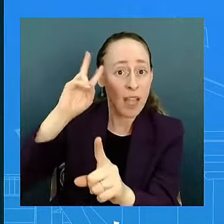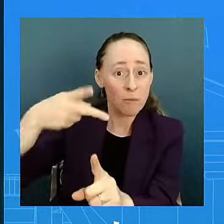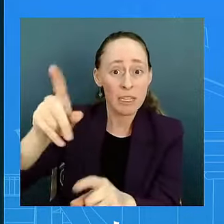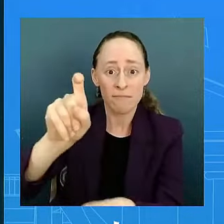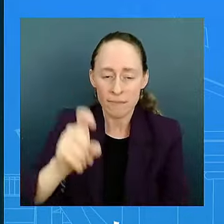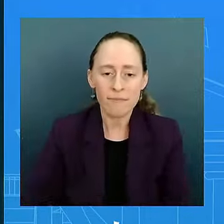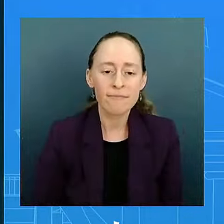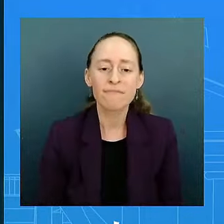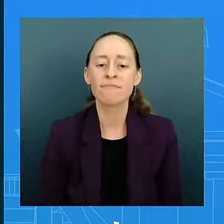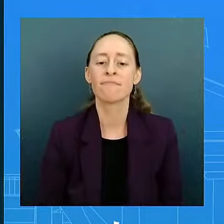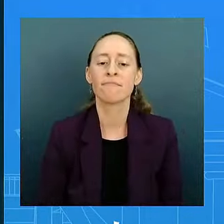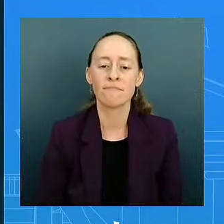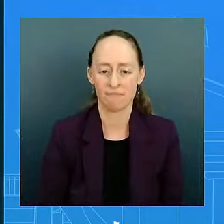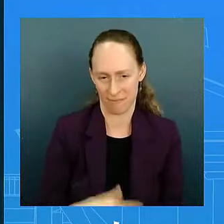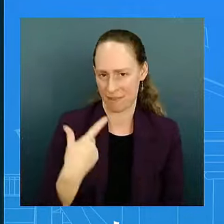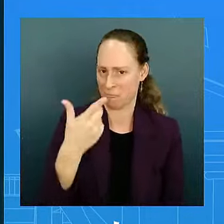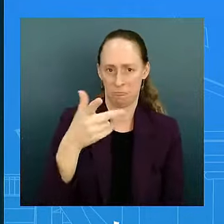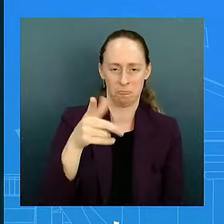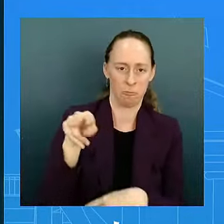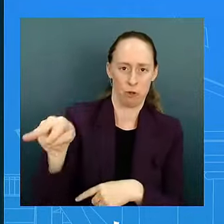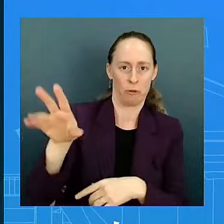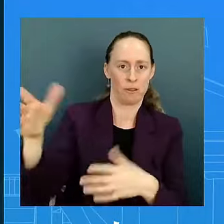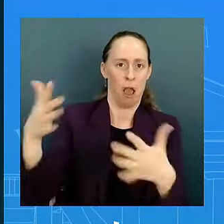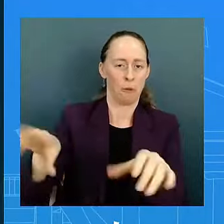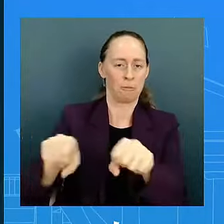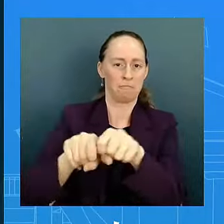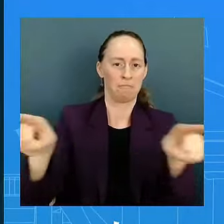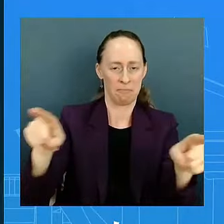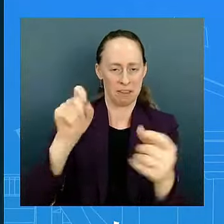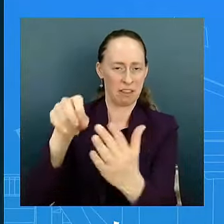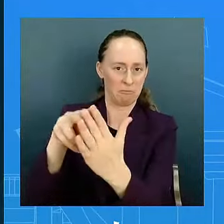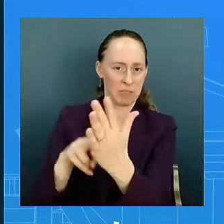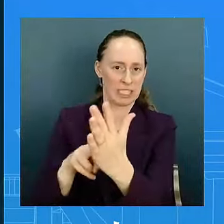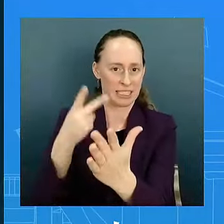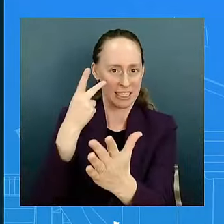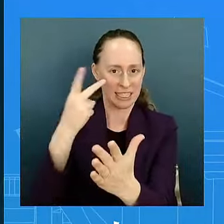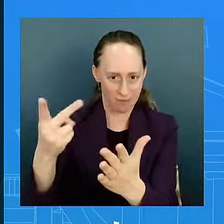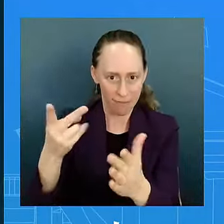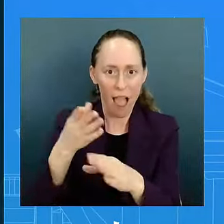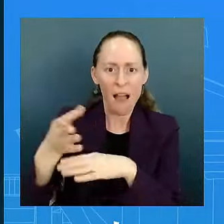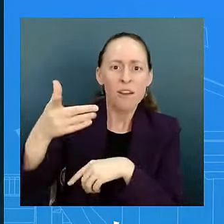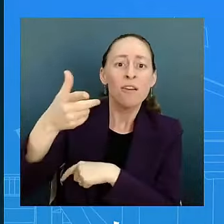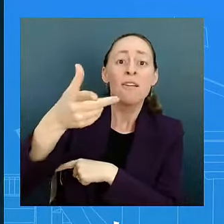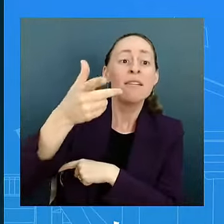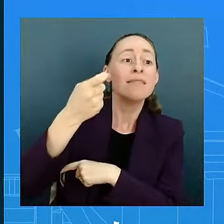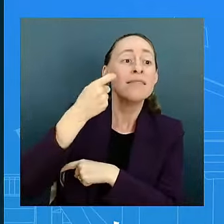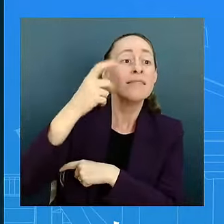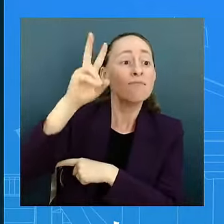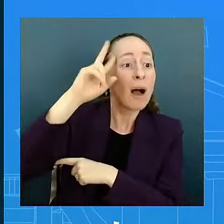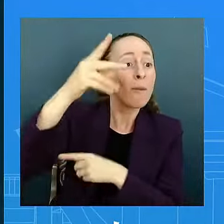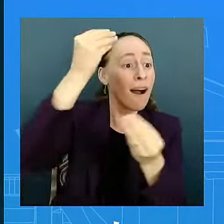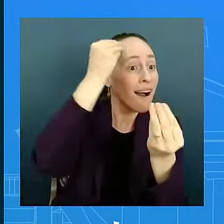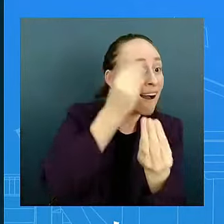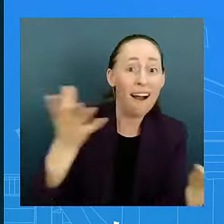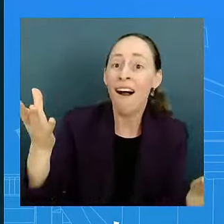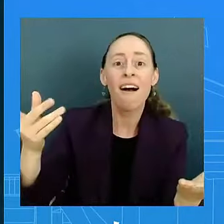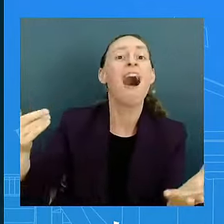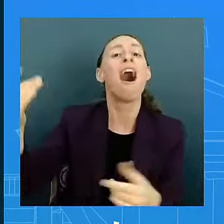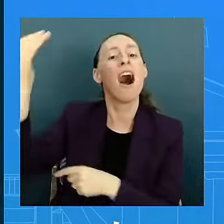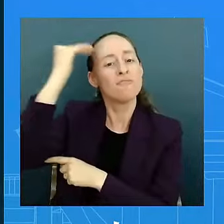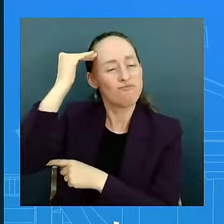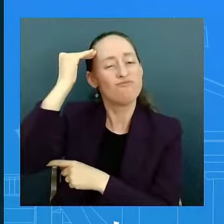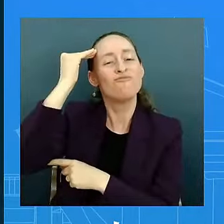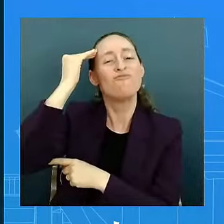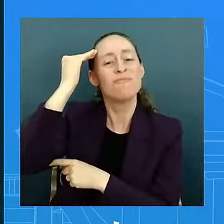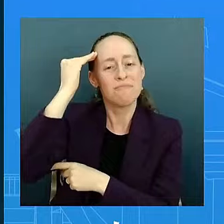put out not too long after the vice president made her announcement. Going to be really mindful. We've been followed the law here and can't